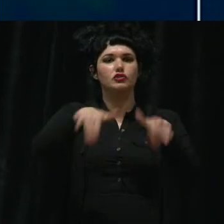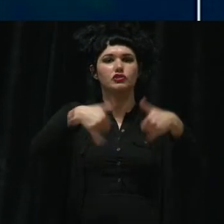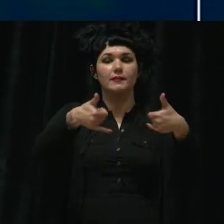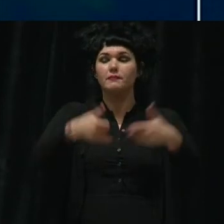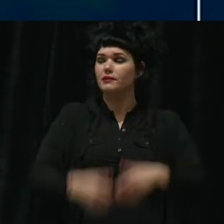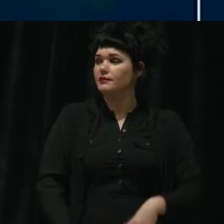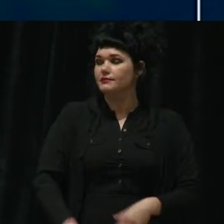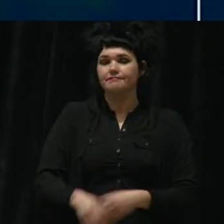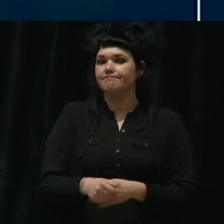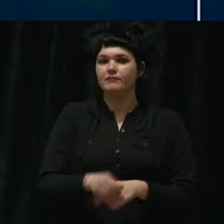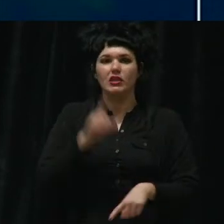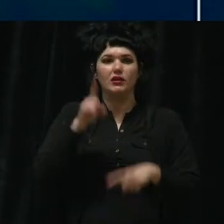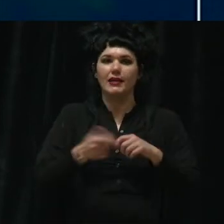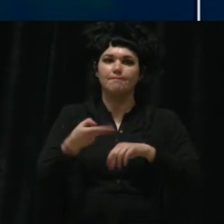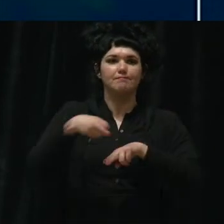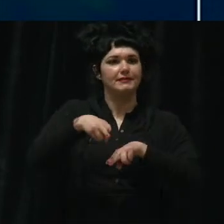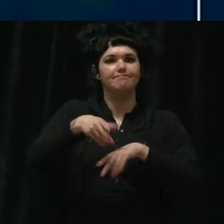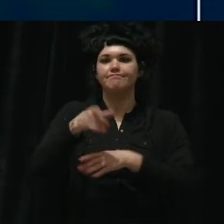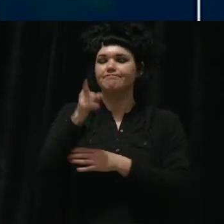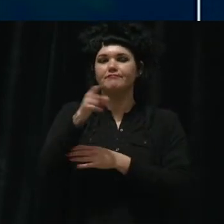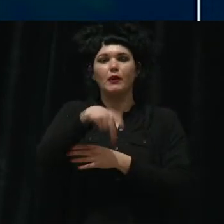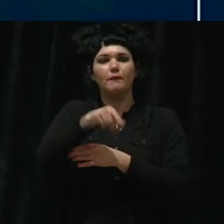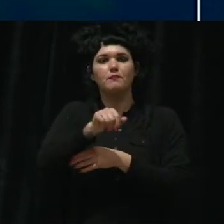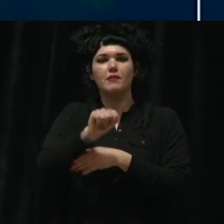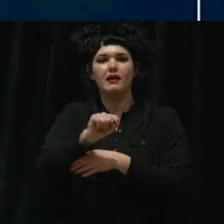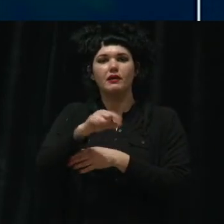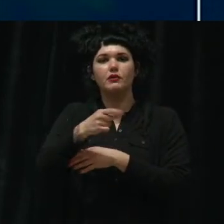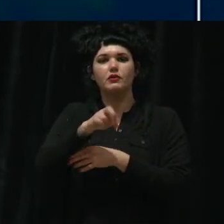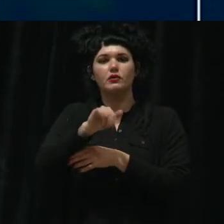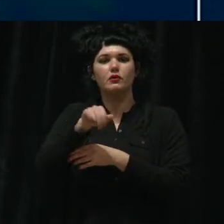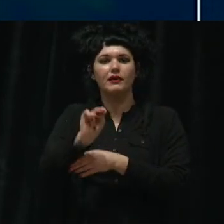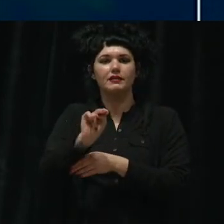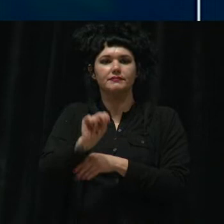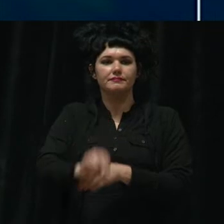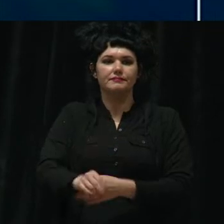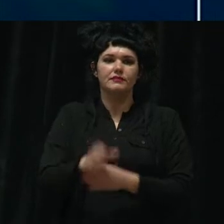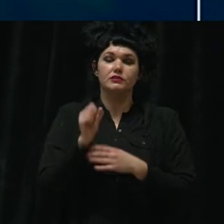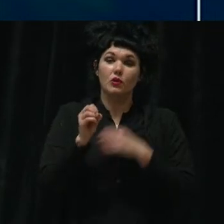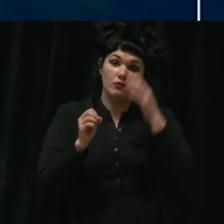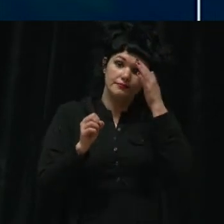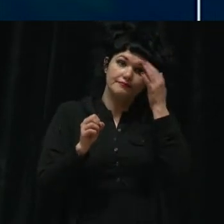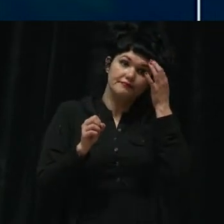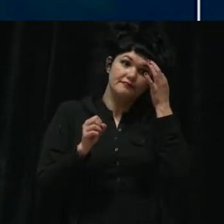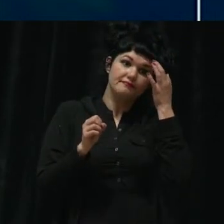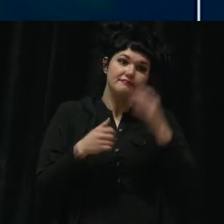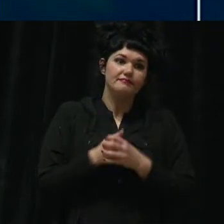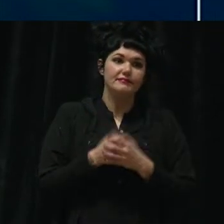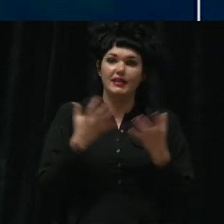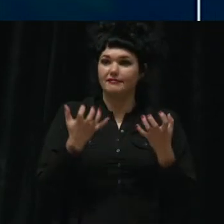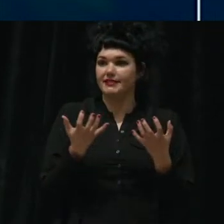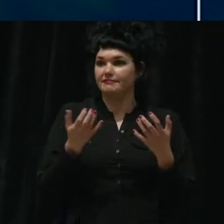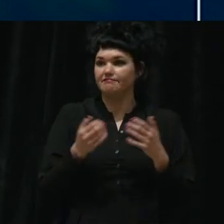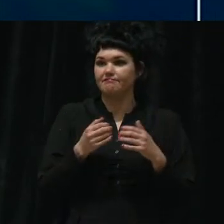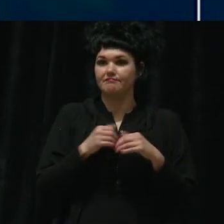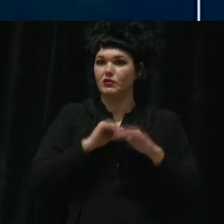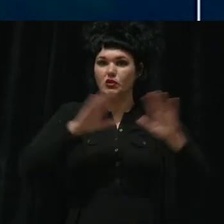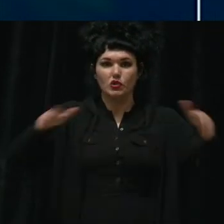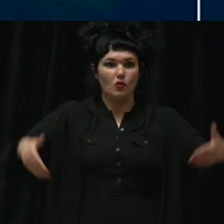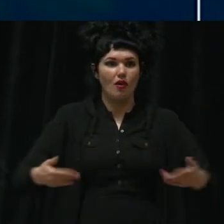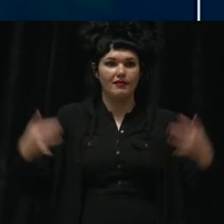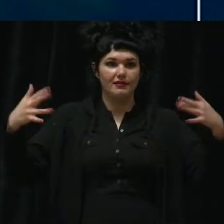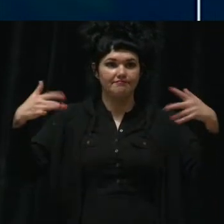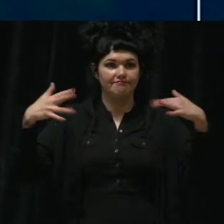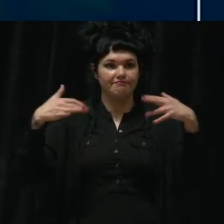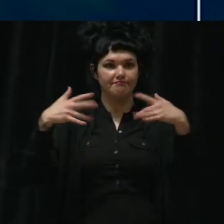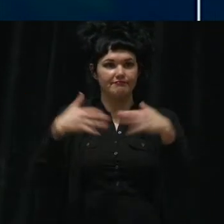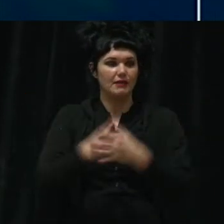could be no better person than Pat Gurin. And so I invite you all to come, and I just